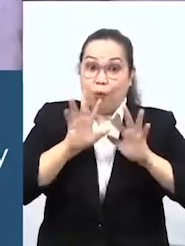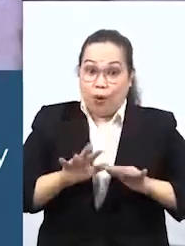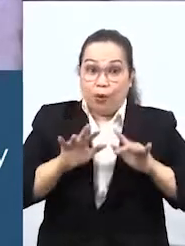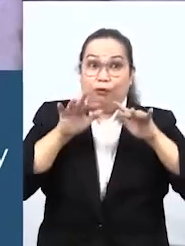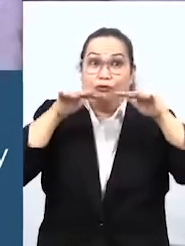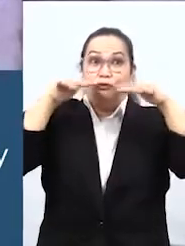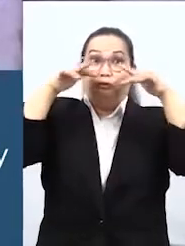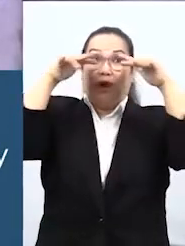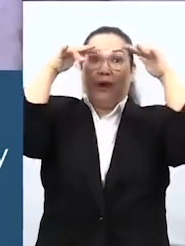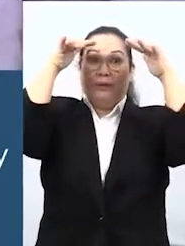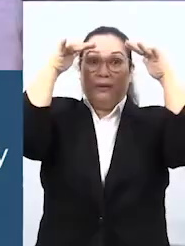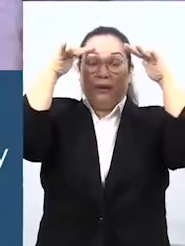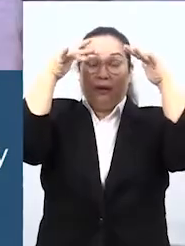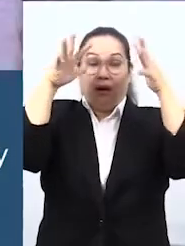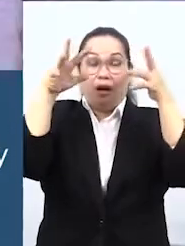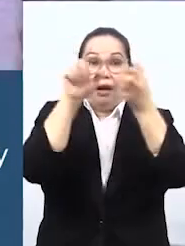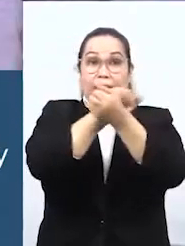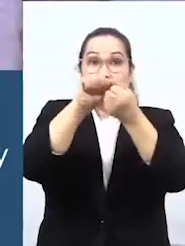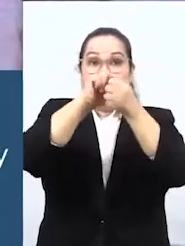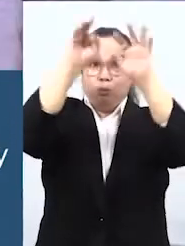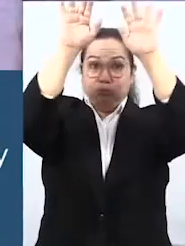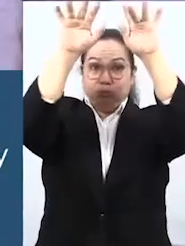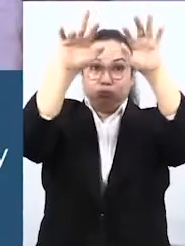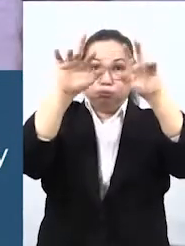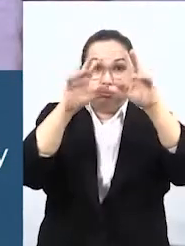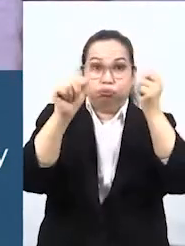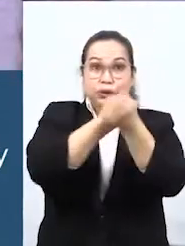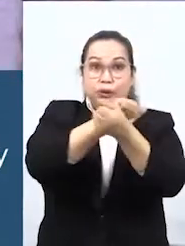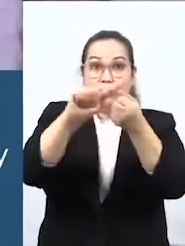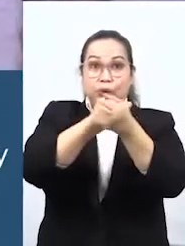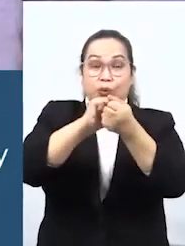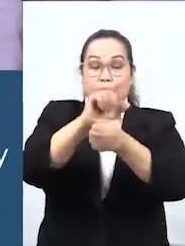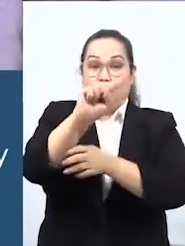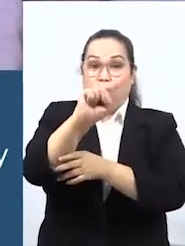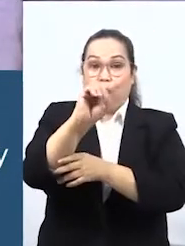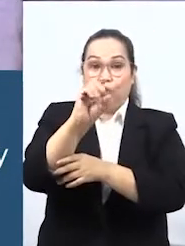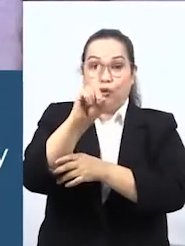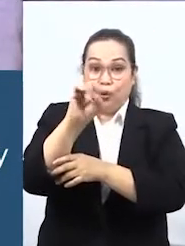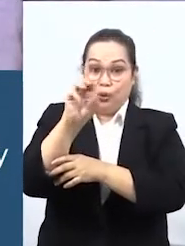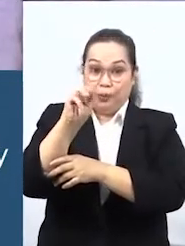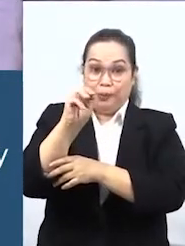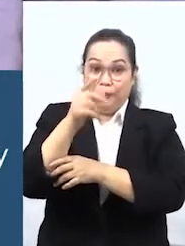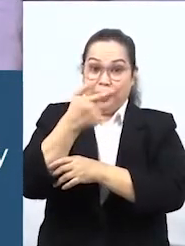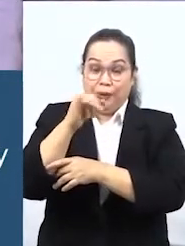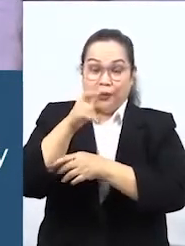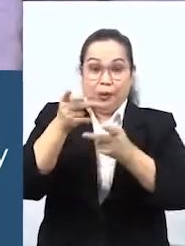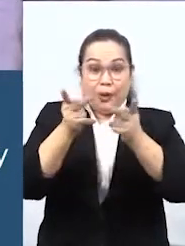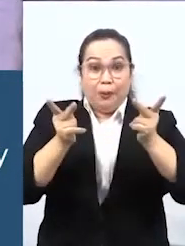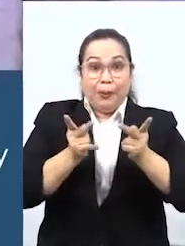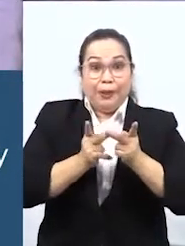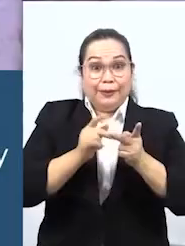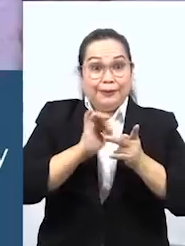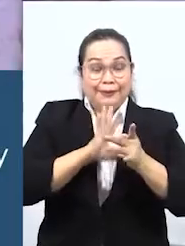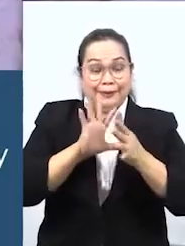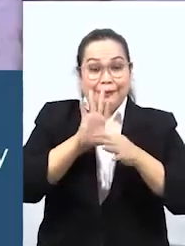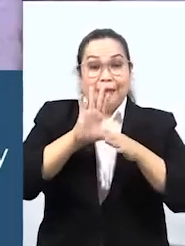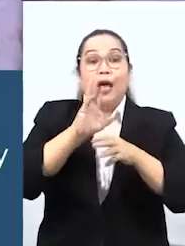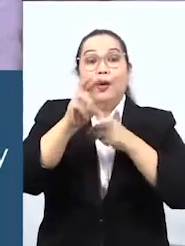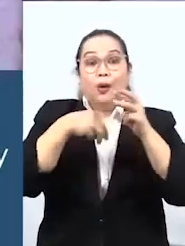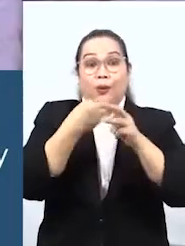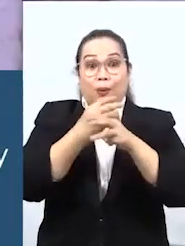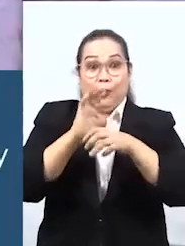lot the Destruction of sodom and gomorah so we can expect that most of the world will be engaged in business as